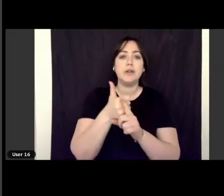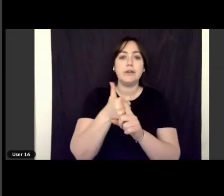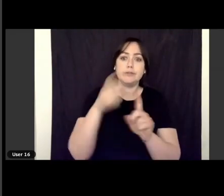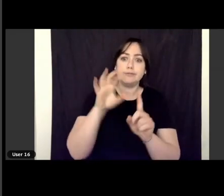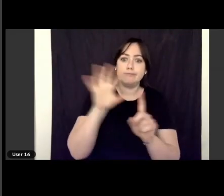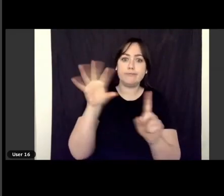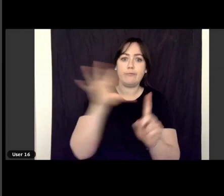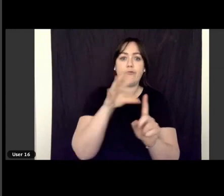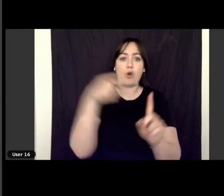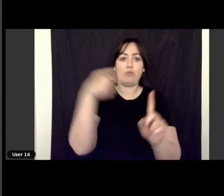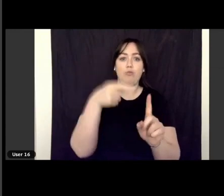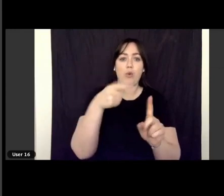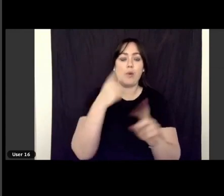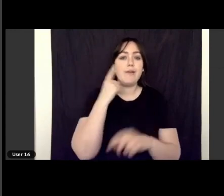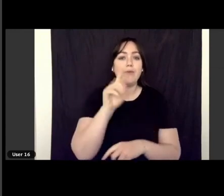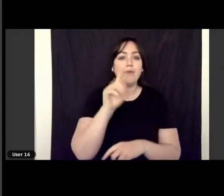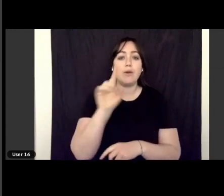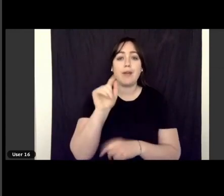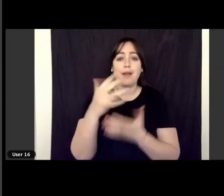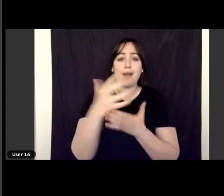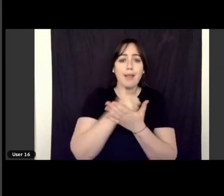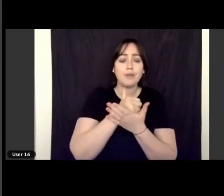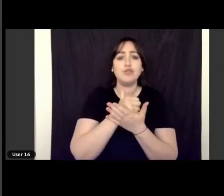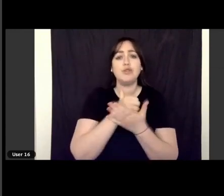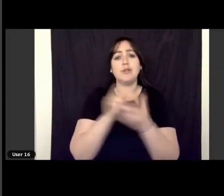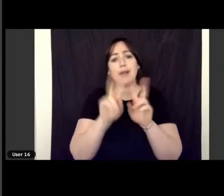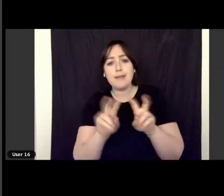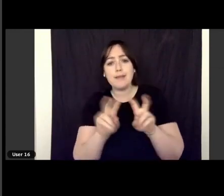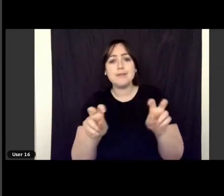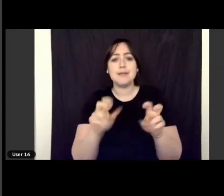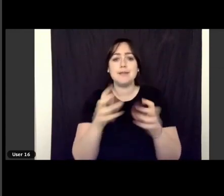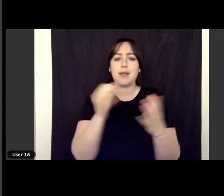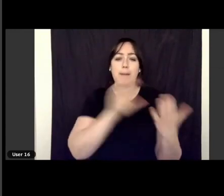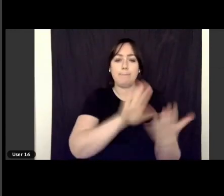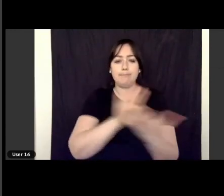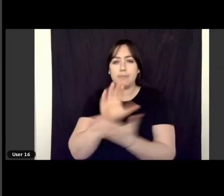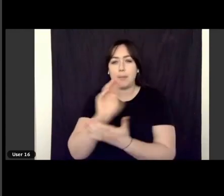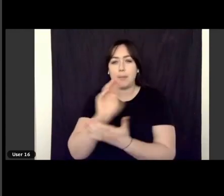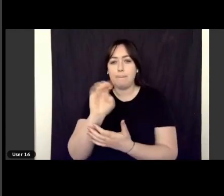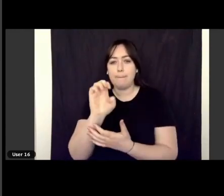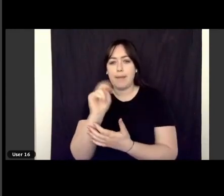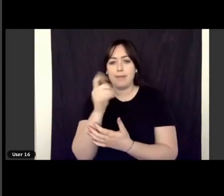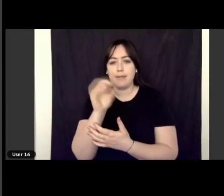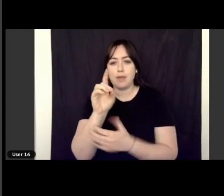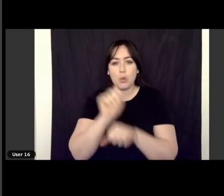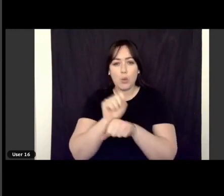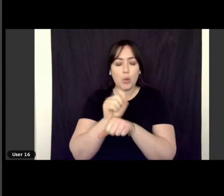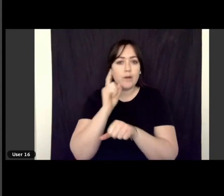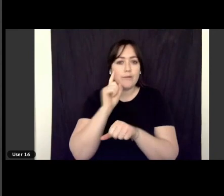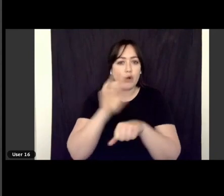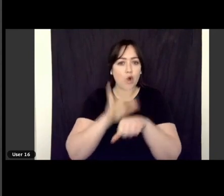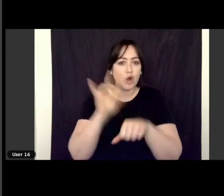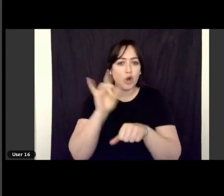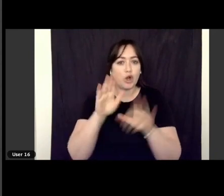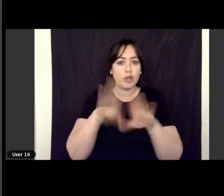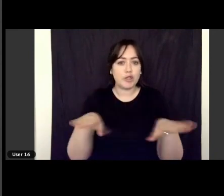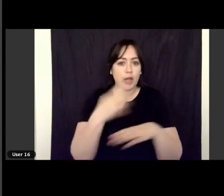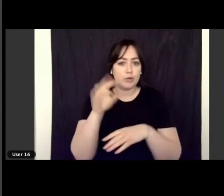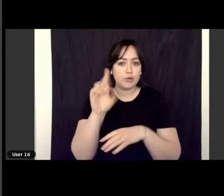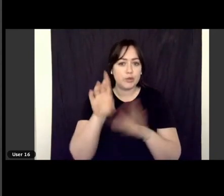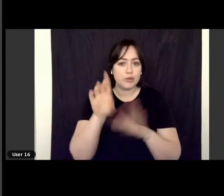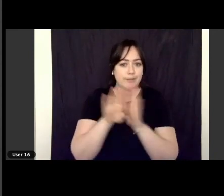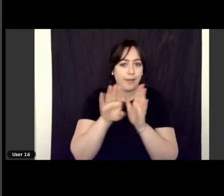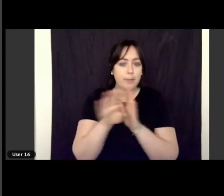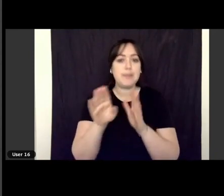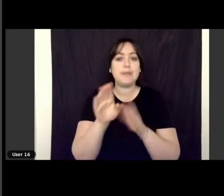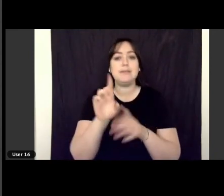collection, data analysis, and methodological work on child disability, early childhood development, and child protection